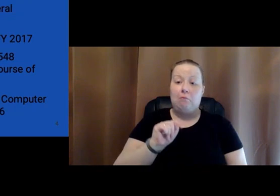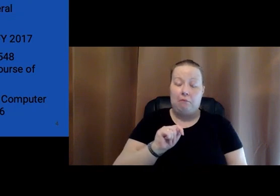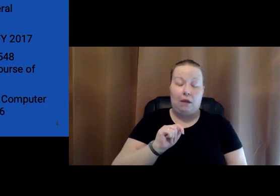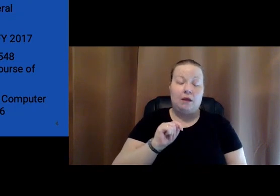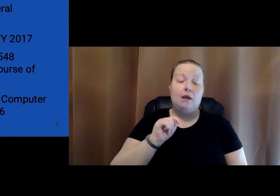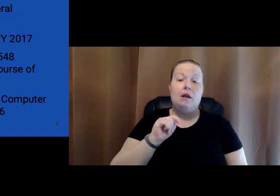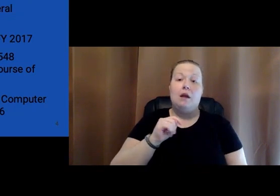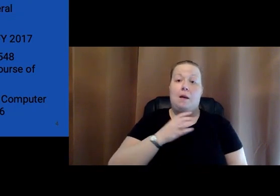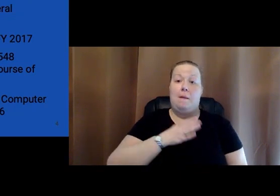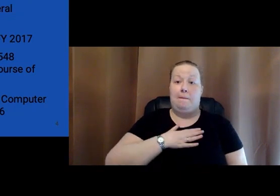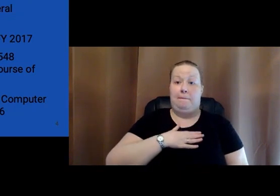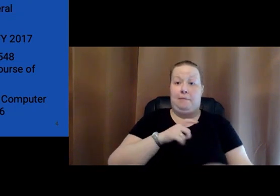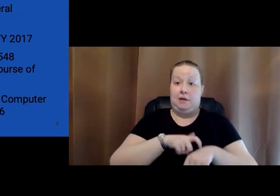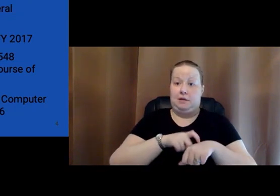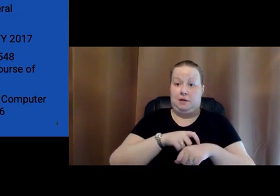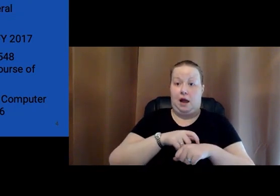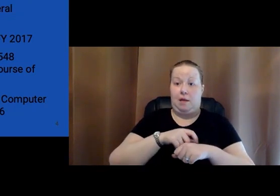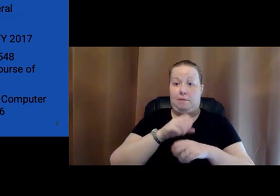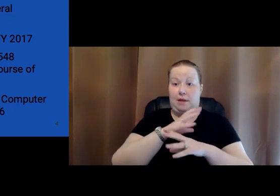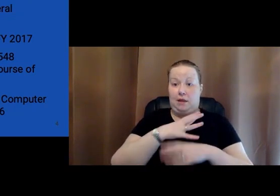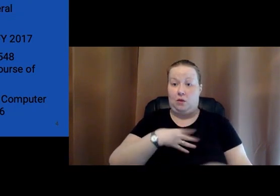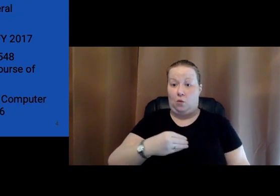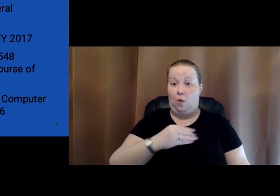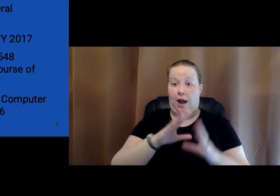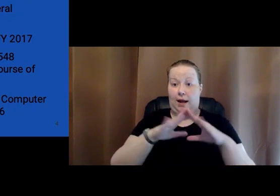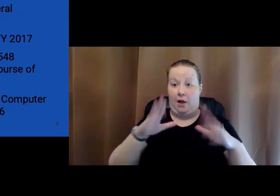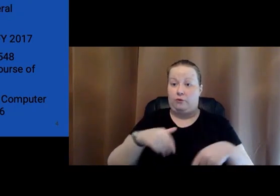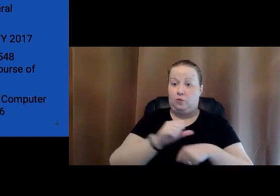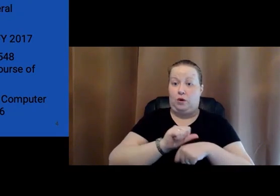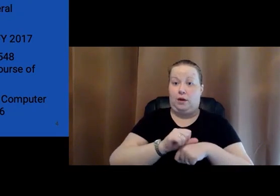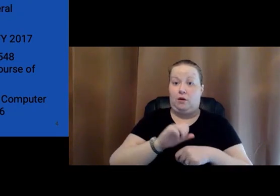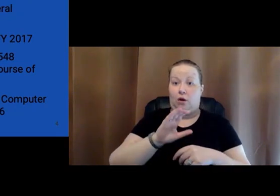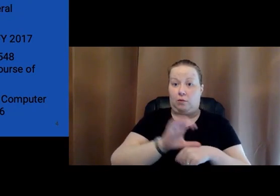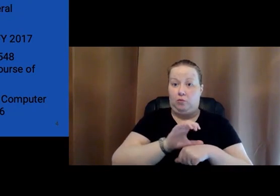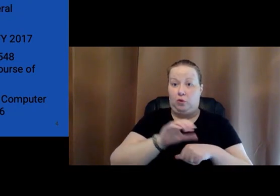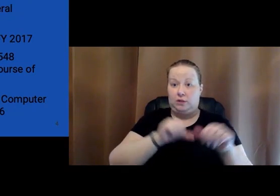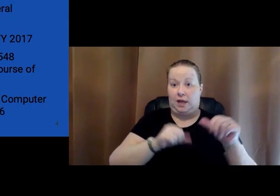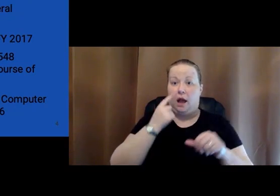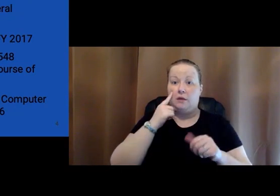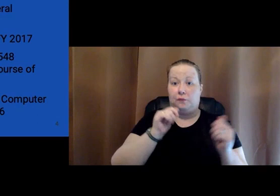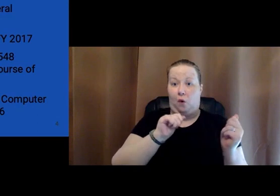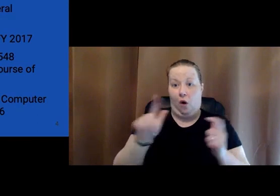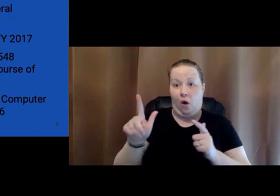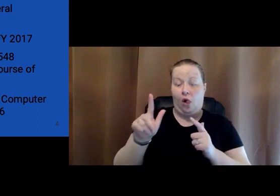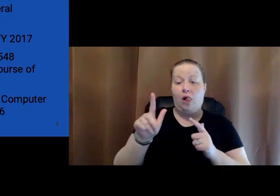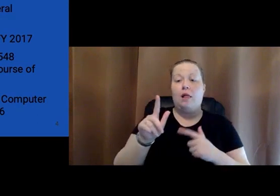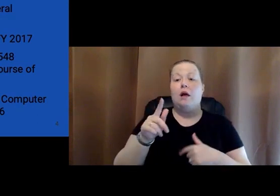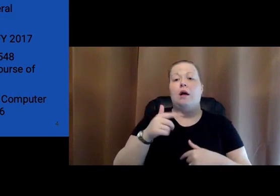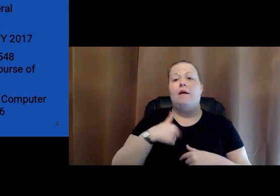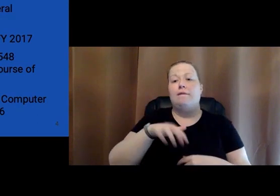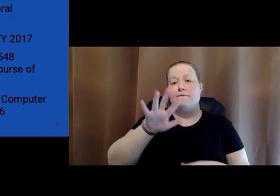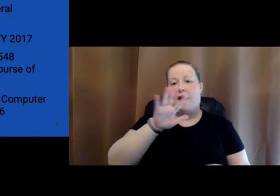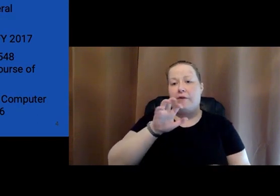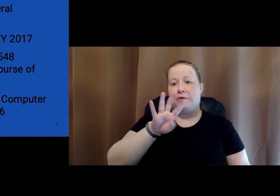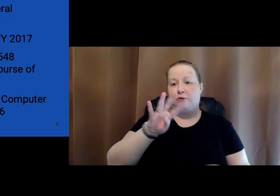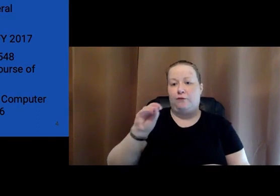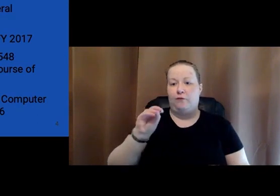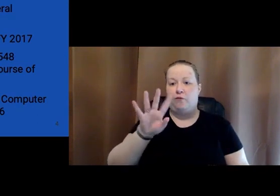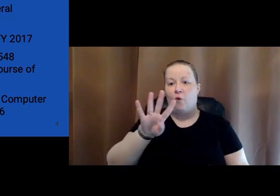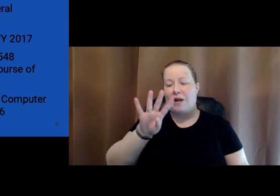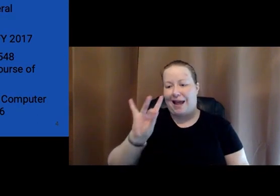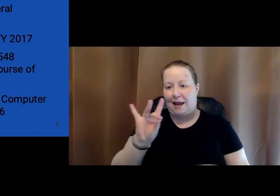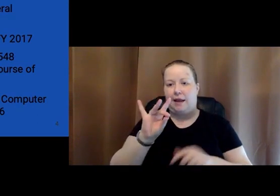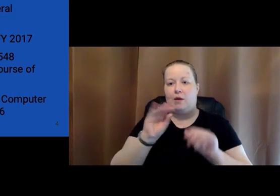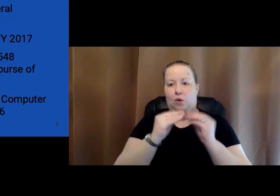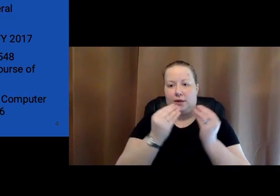House working on computer science for all, more than 548 organizations actually stepped up with